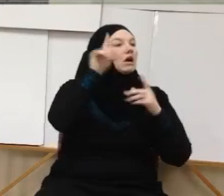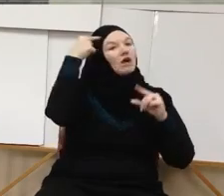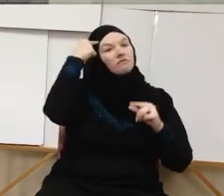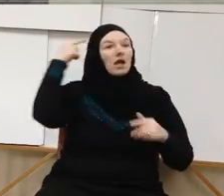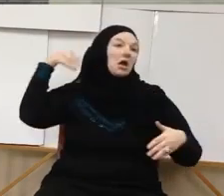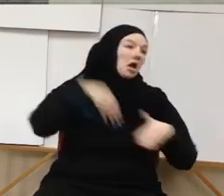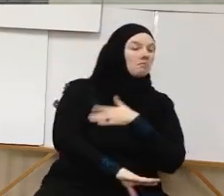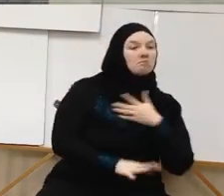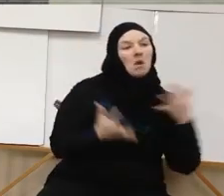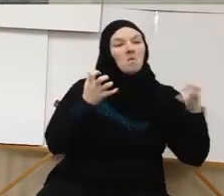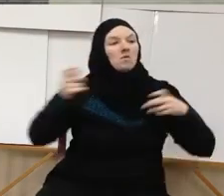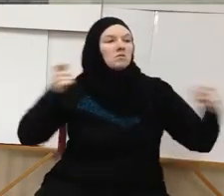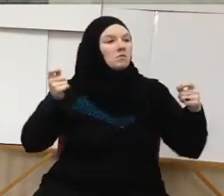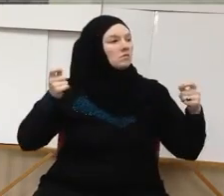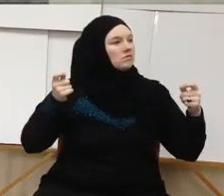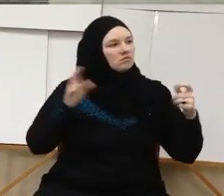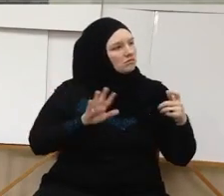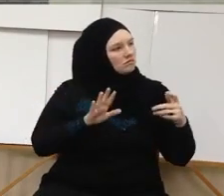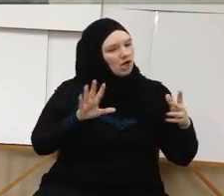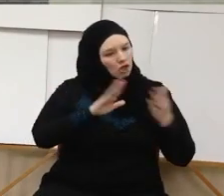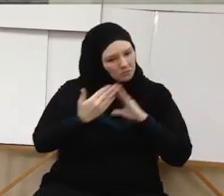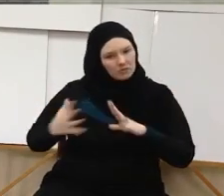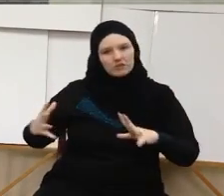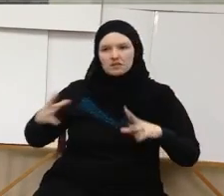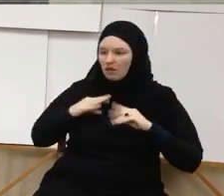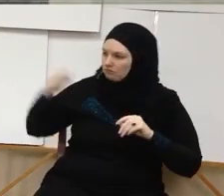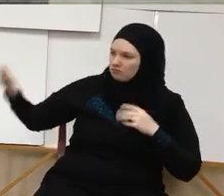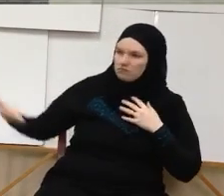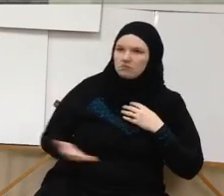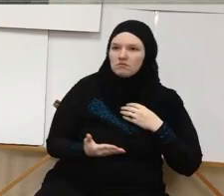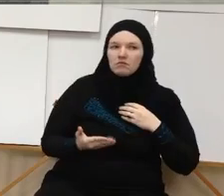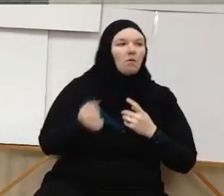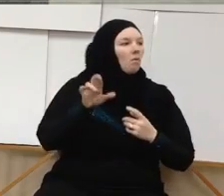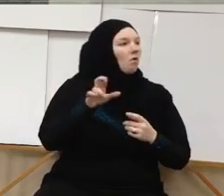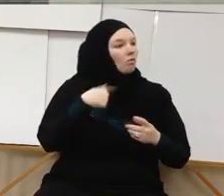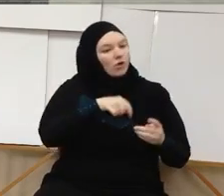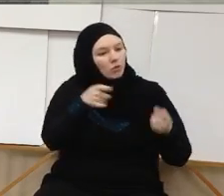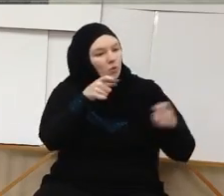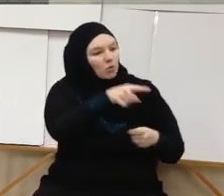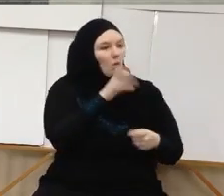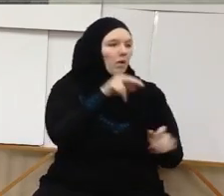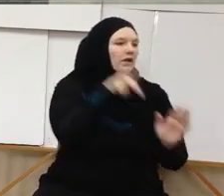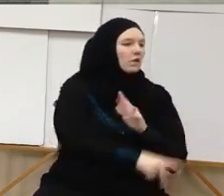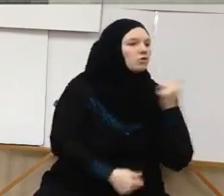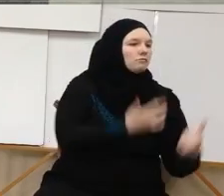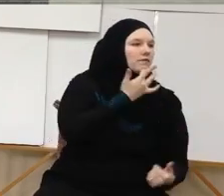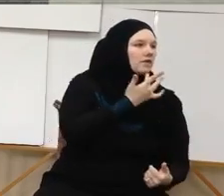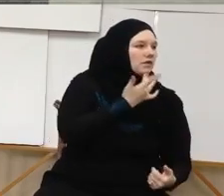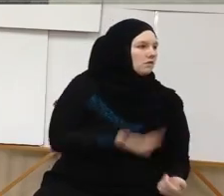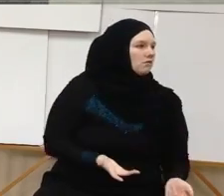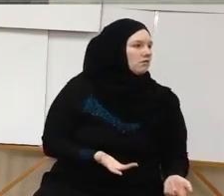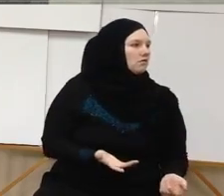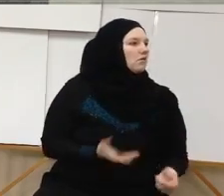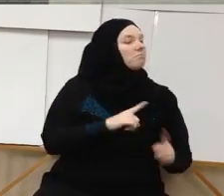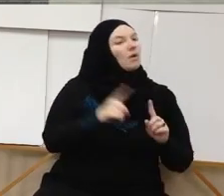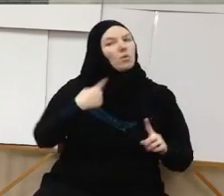heads. Either we rule you or we kill you. That is not acceptable. But we the